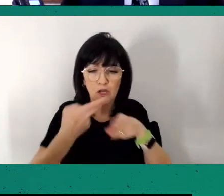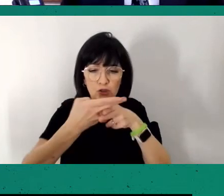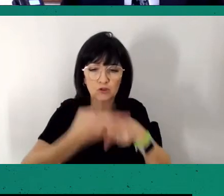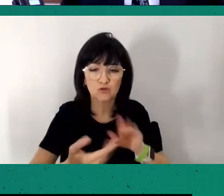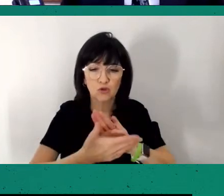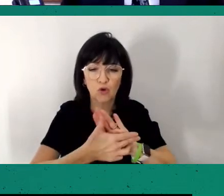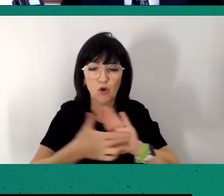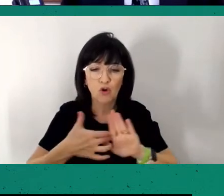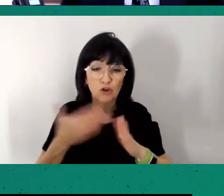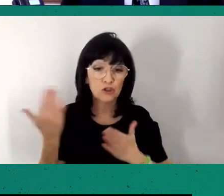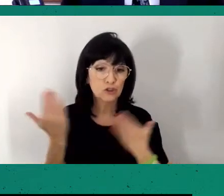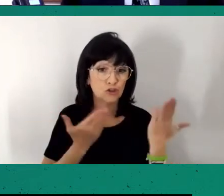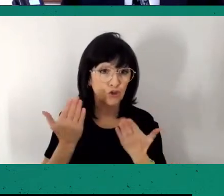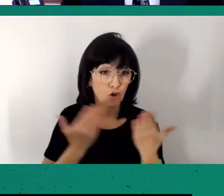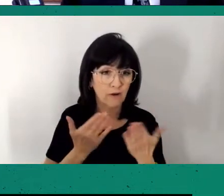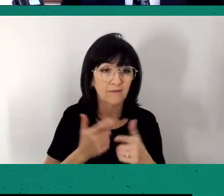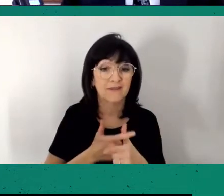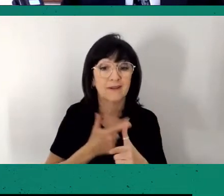plantation.